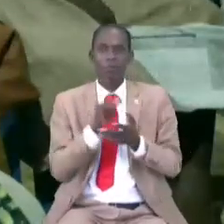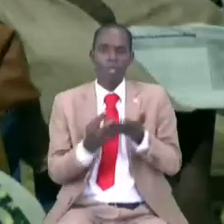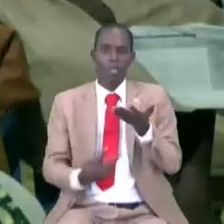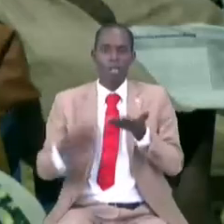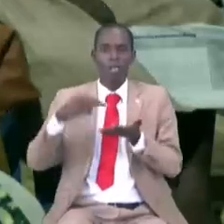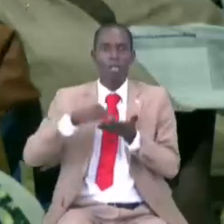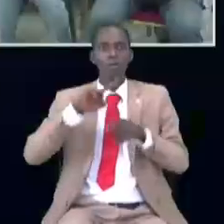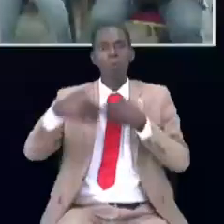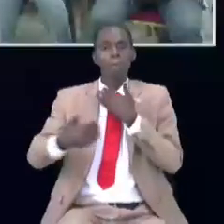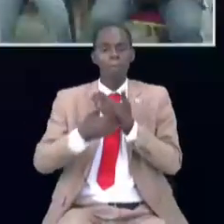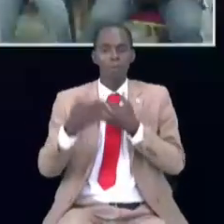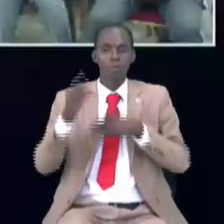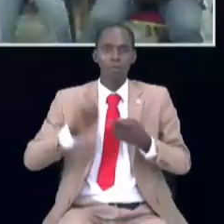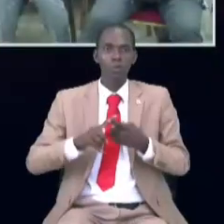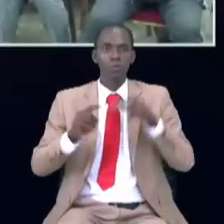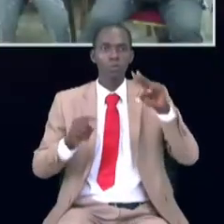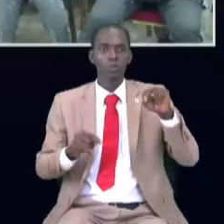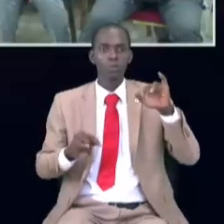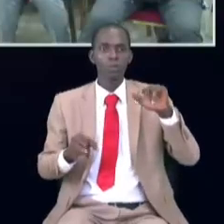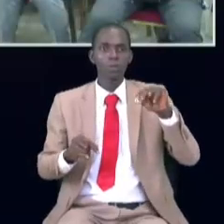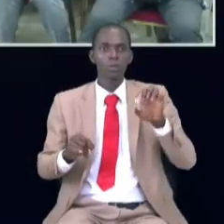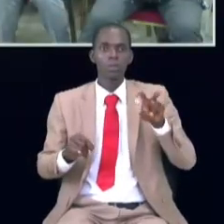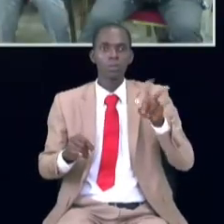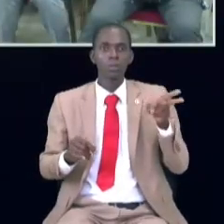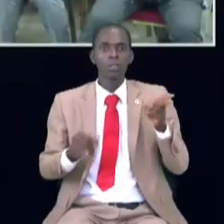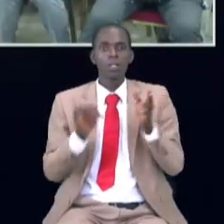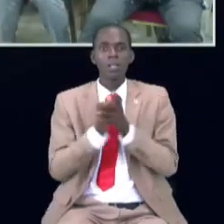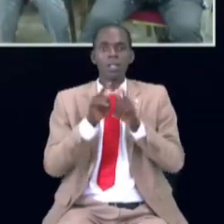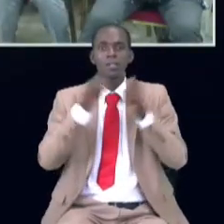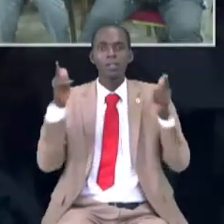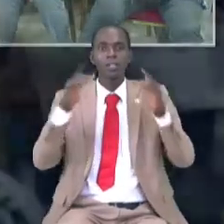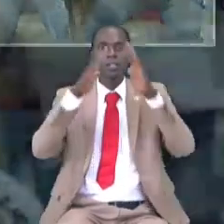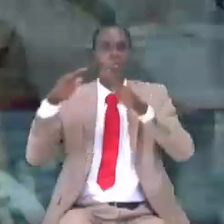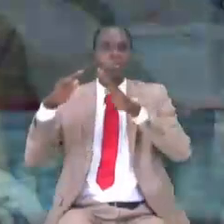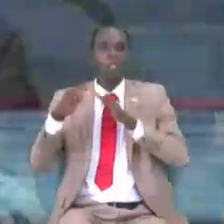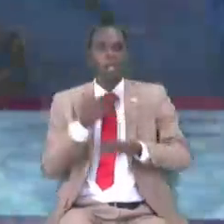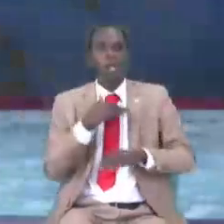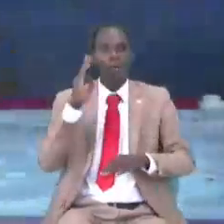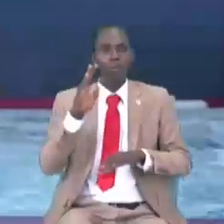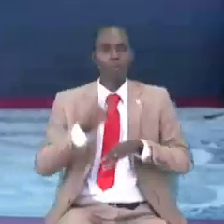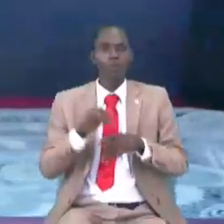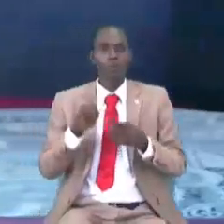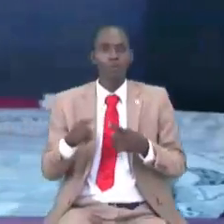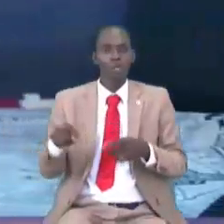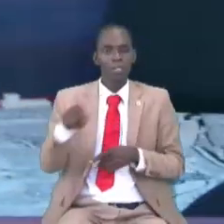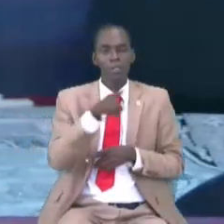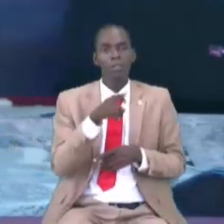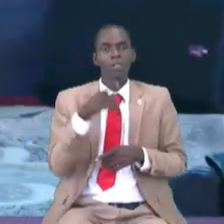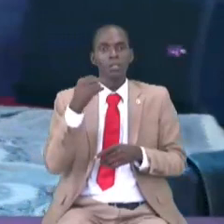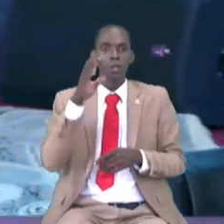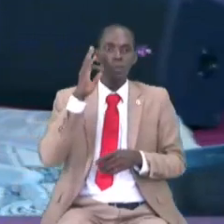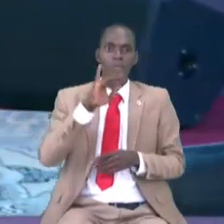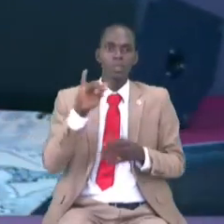preach unto it the preaching that I bid thee. And then we're told in verse 3 that